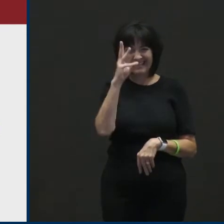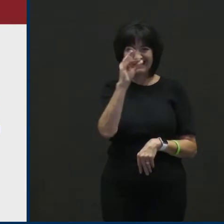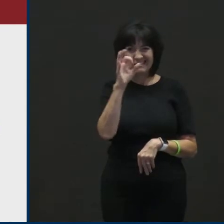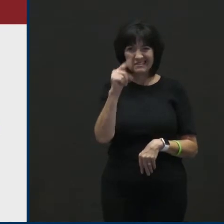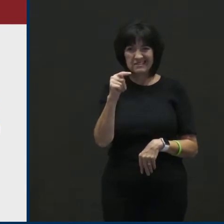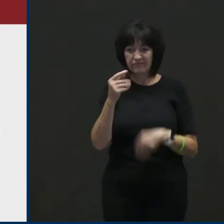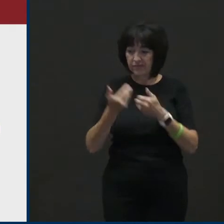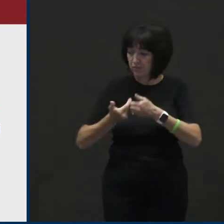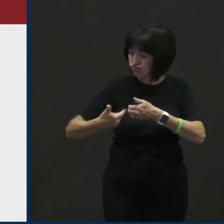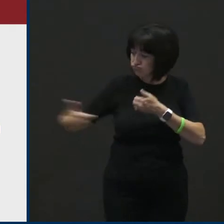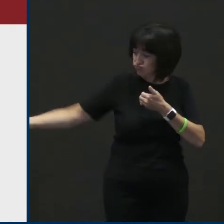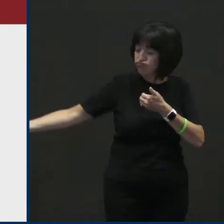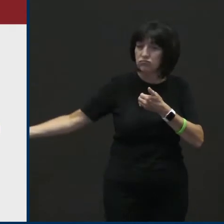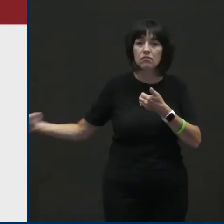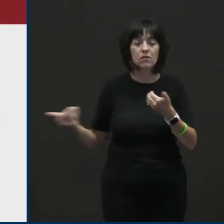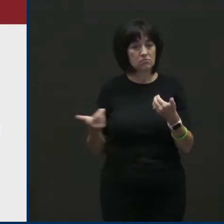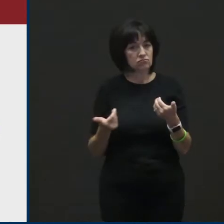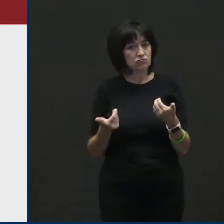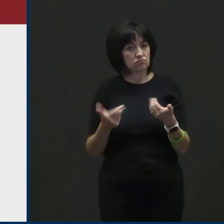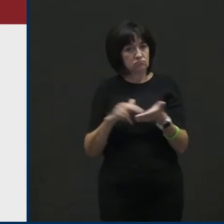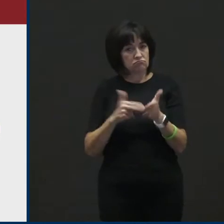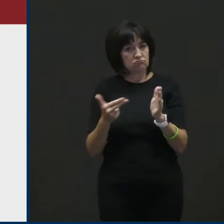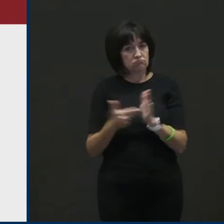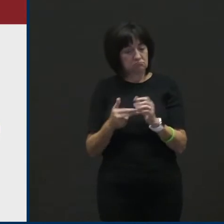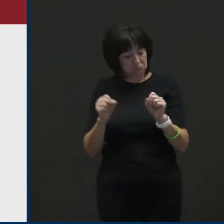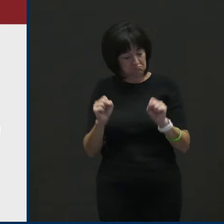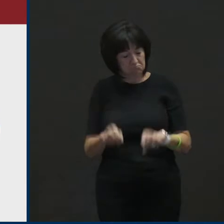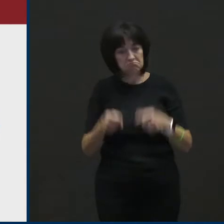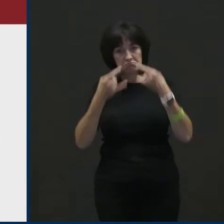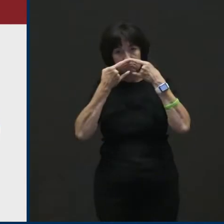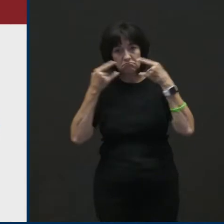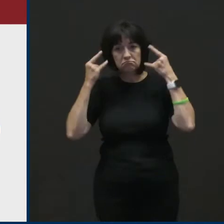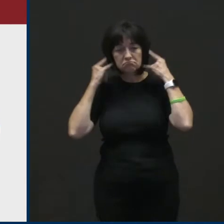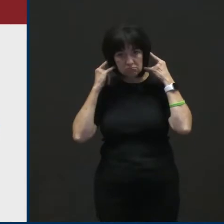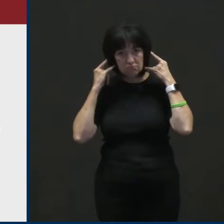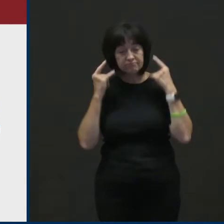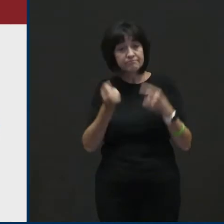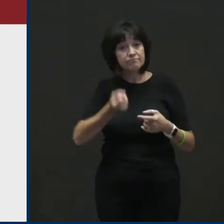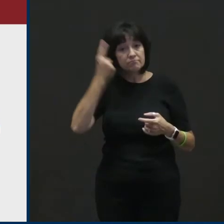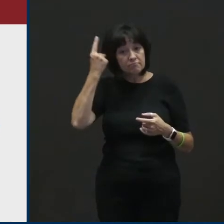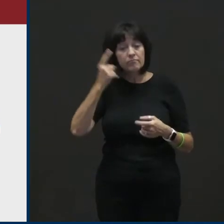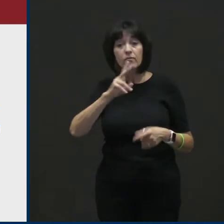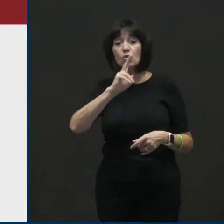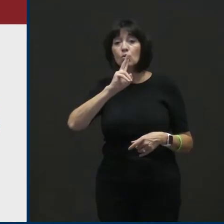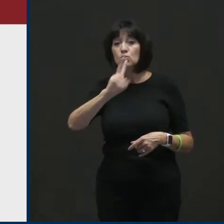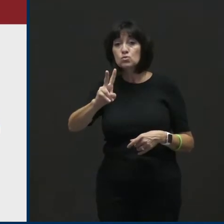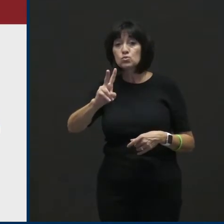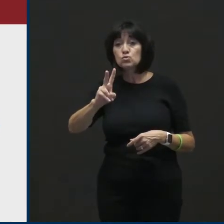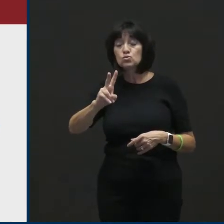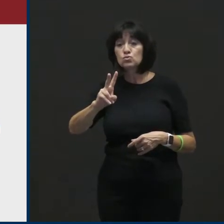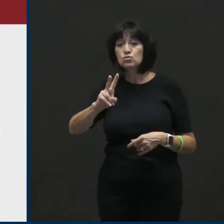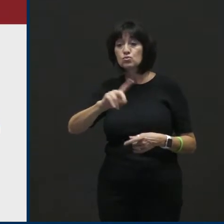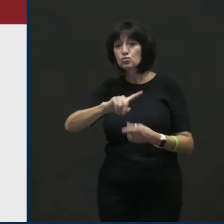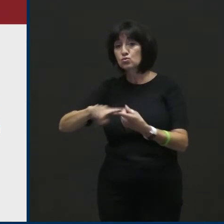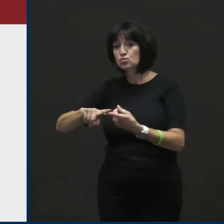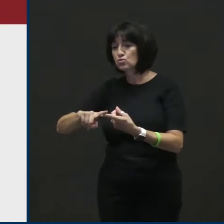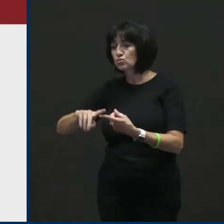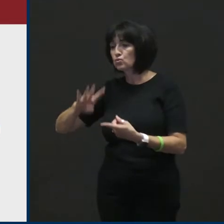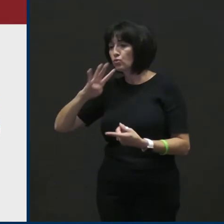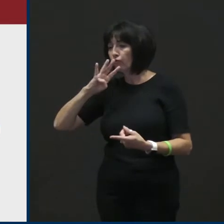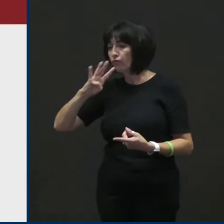face coverings. Now, we are not requiring face coverings for kids ages 2 to 4, at this